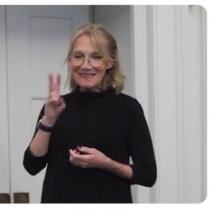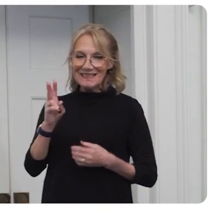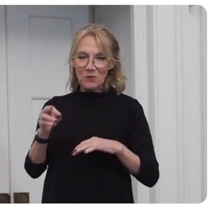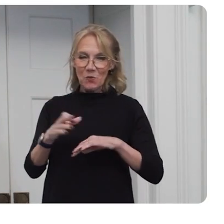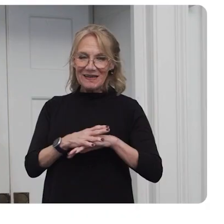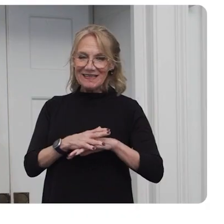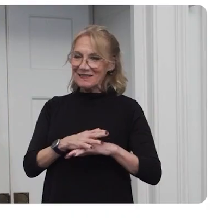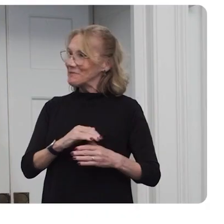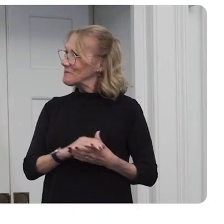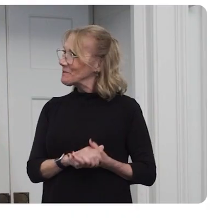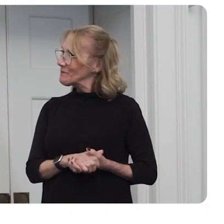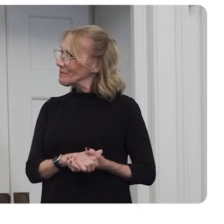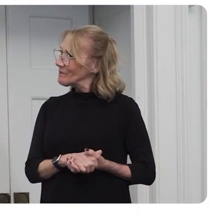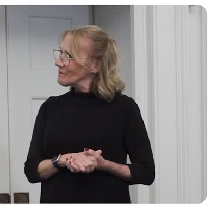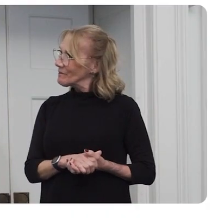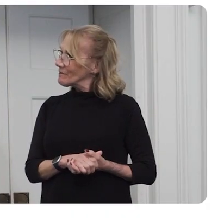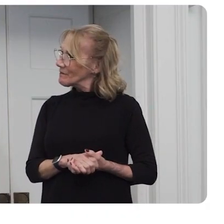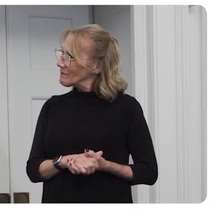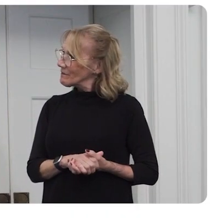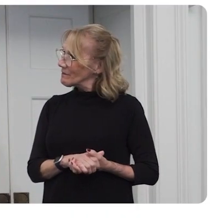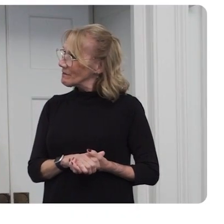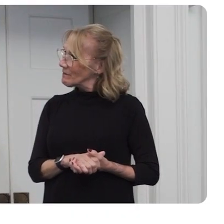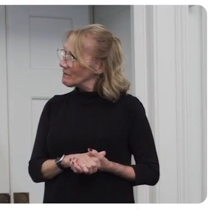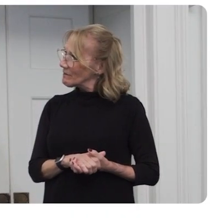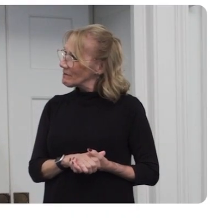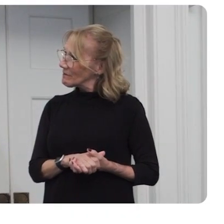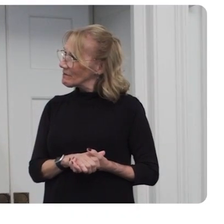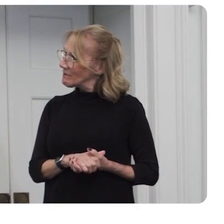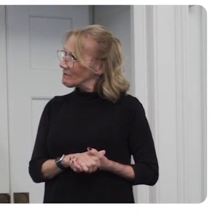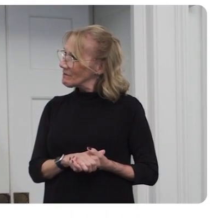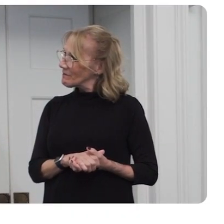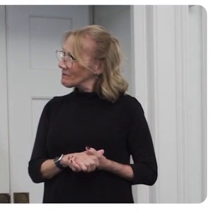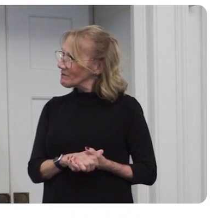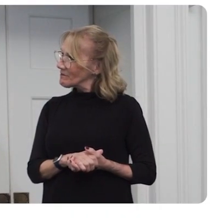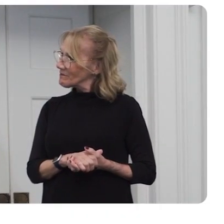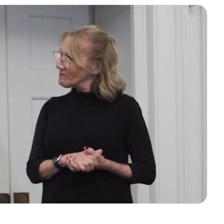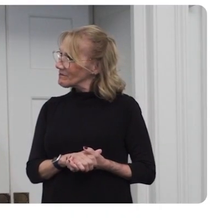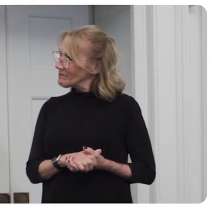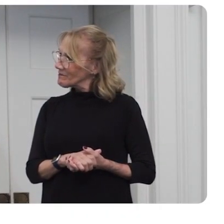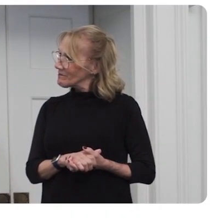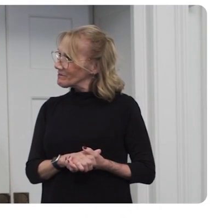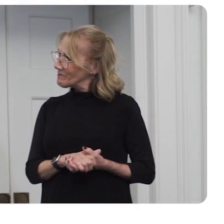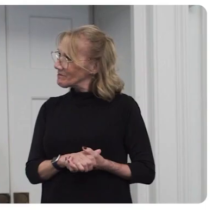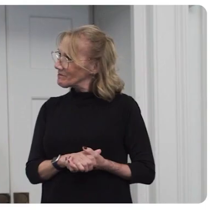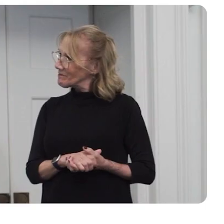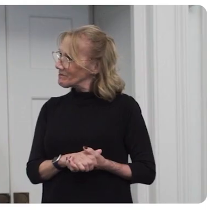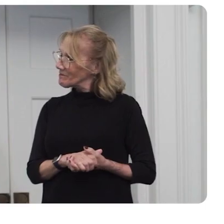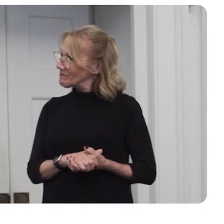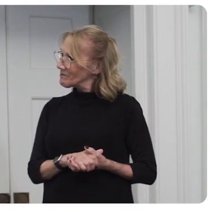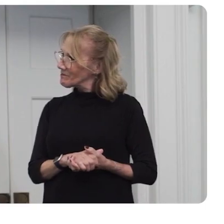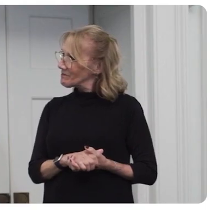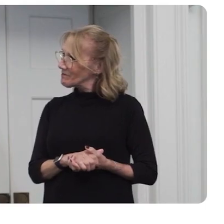see why. But Swans. Okay. Yeah. And they're kind of coming together in the shape of a Makes heart. life, does